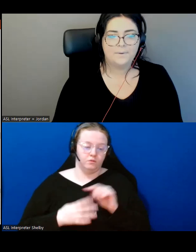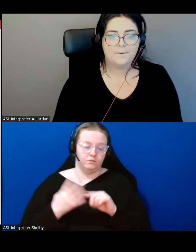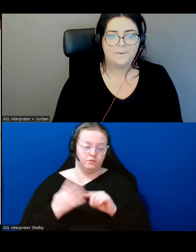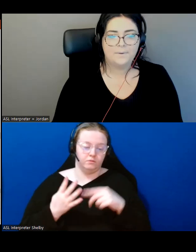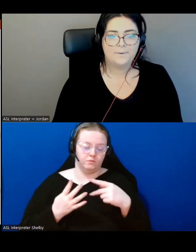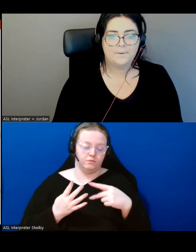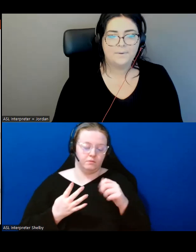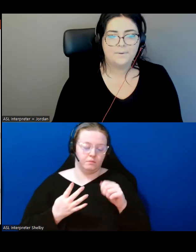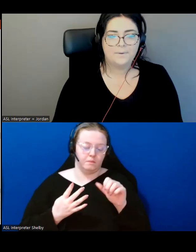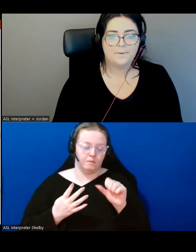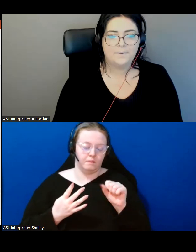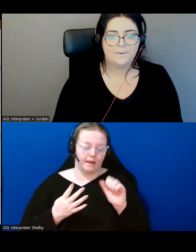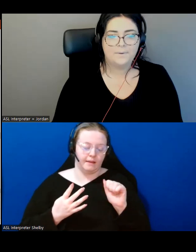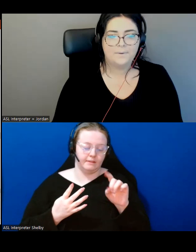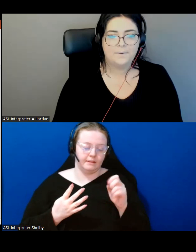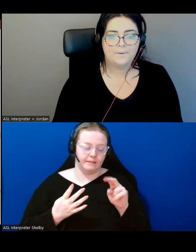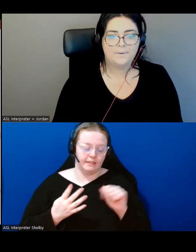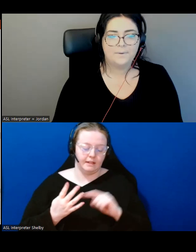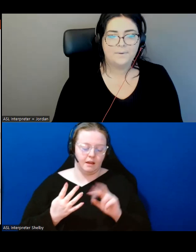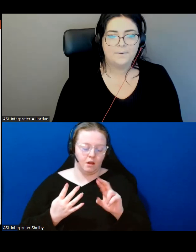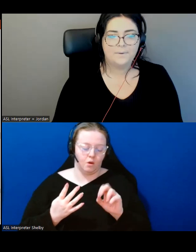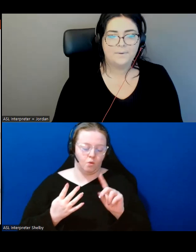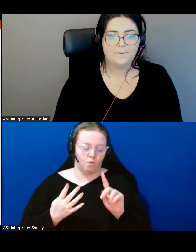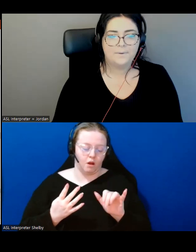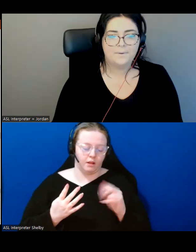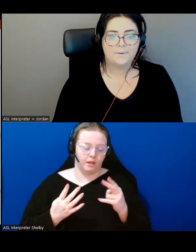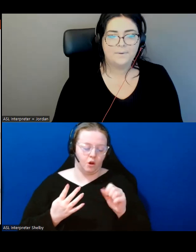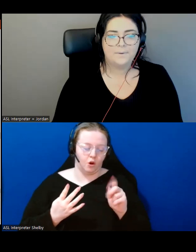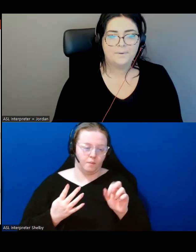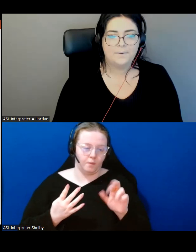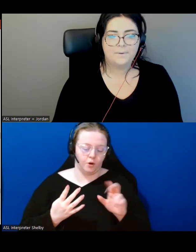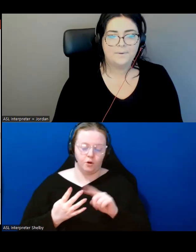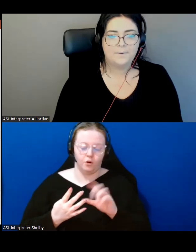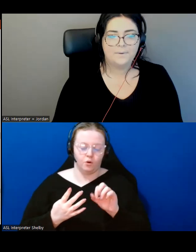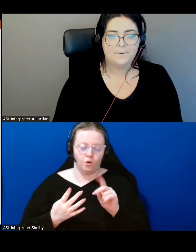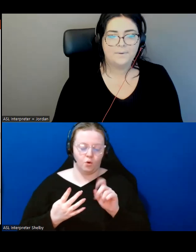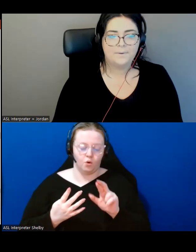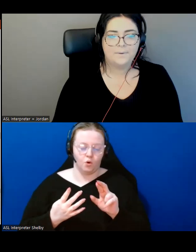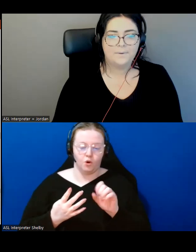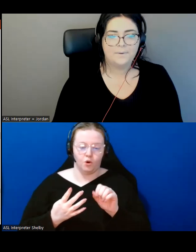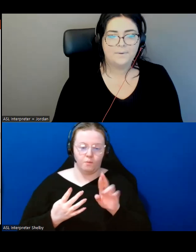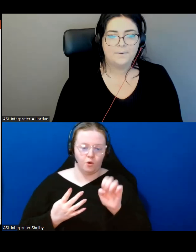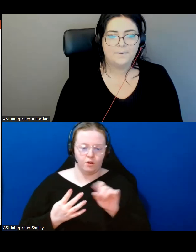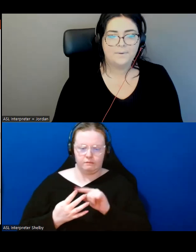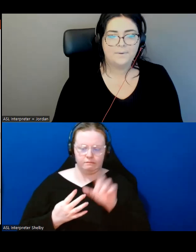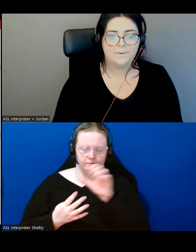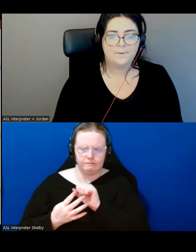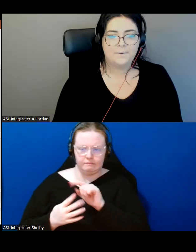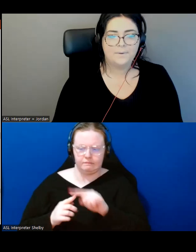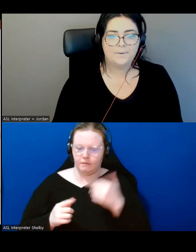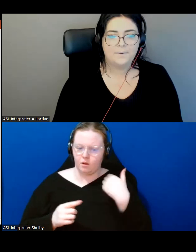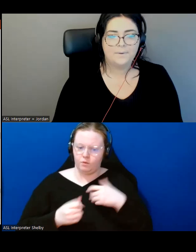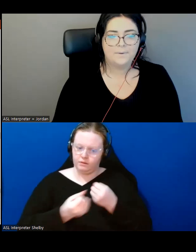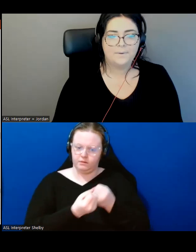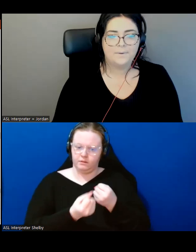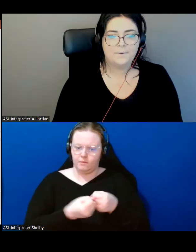and Rocky Harbor. And we've funded programs in each of those snowshoe and cross-country ski clubs. And